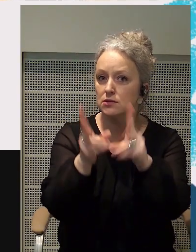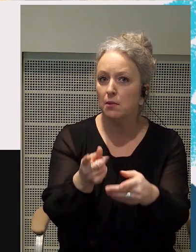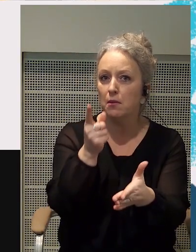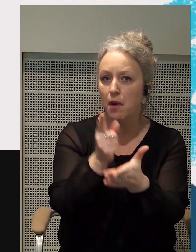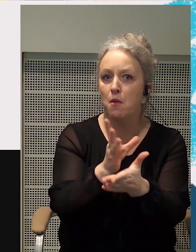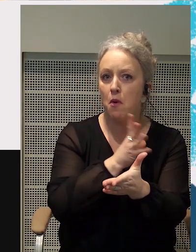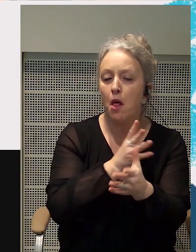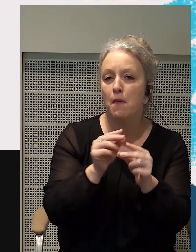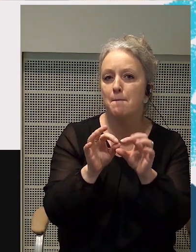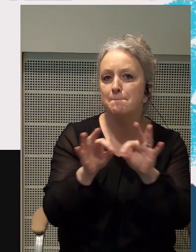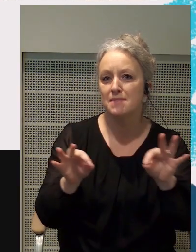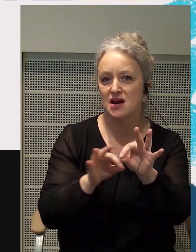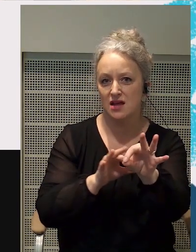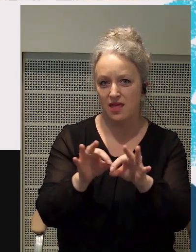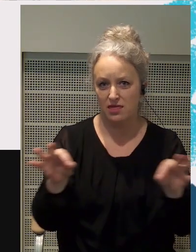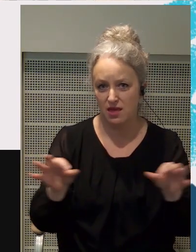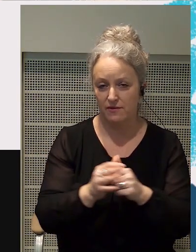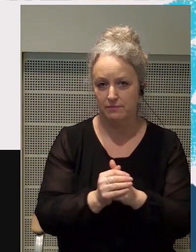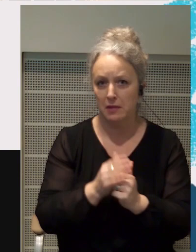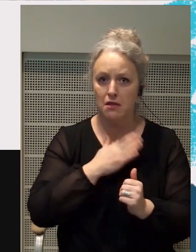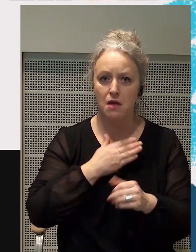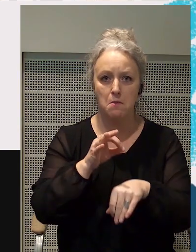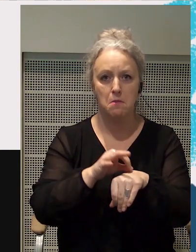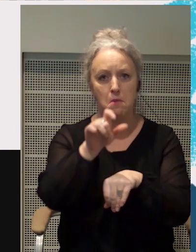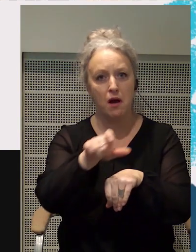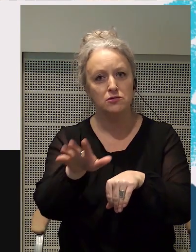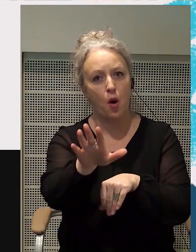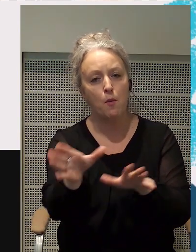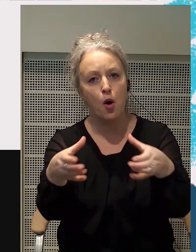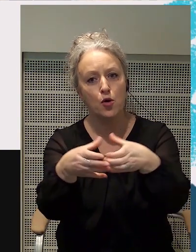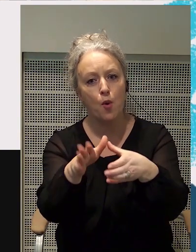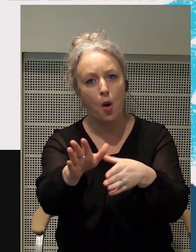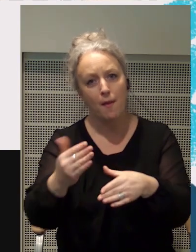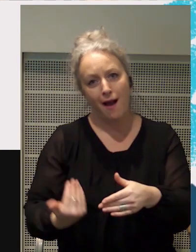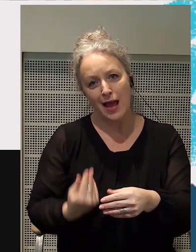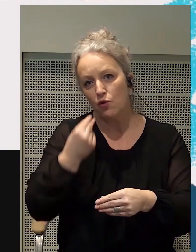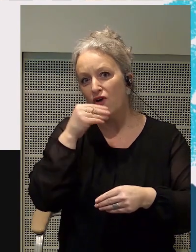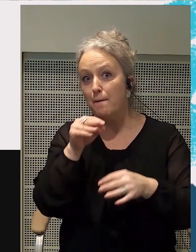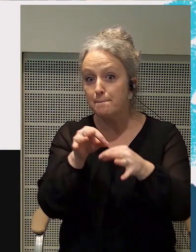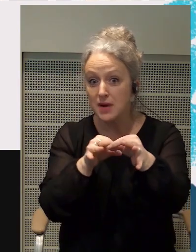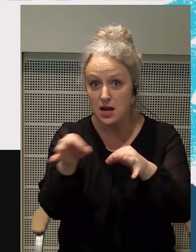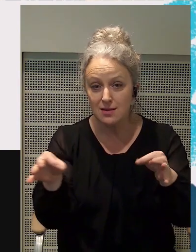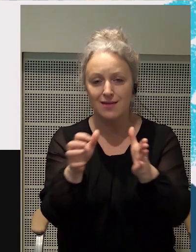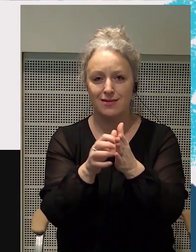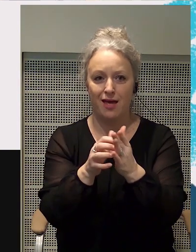life, and you want to be able to improve, you have to measure this very subjective thing.